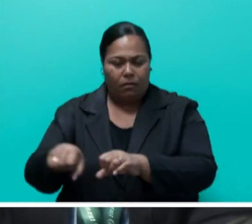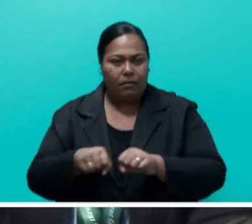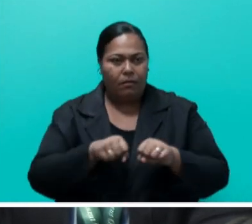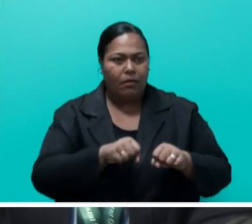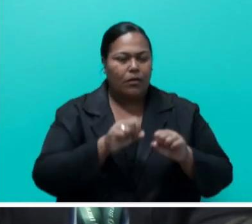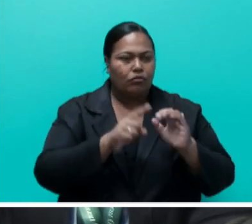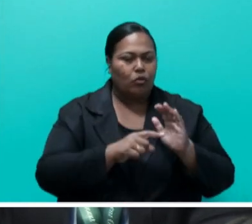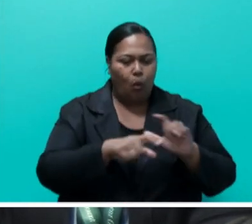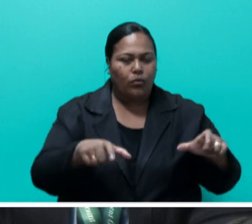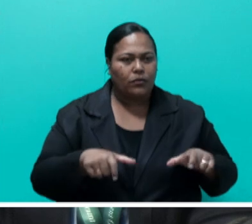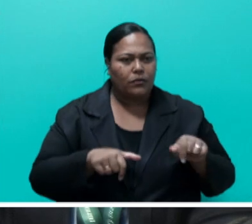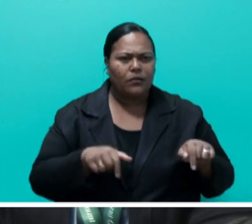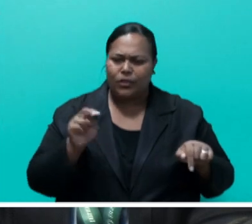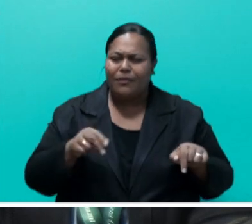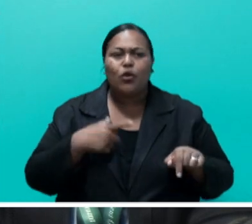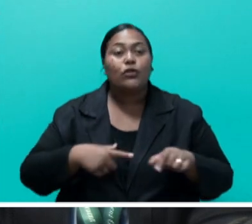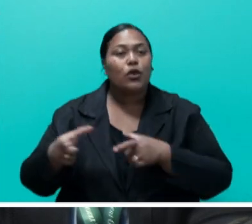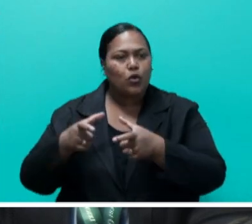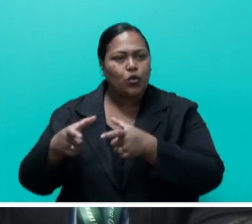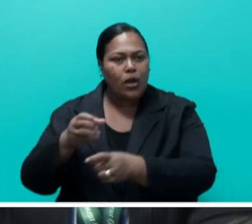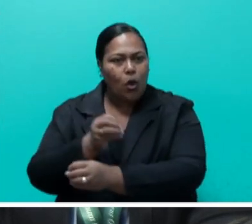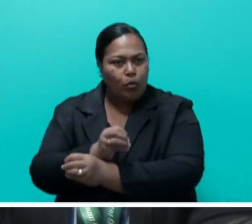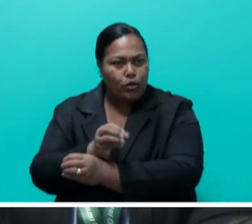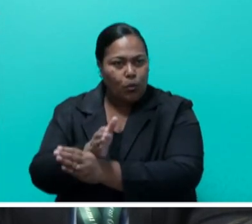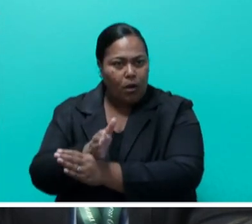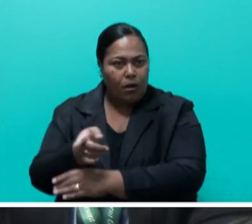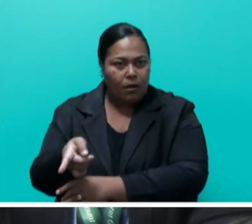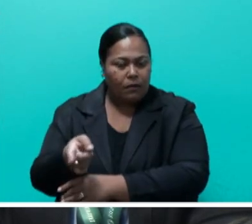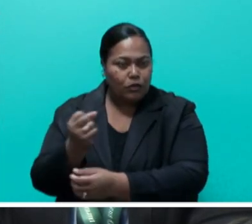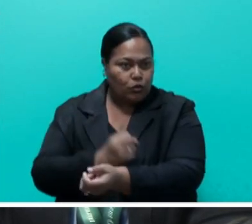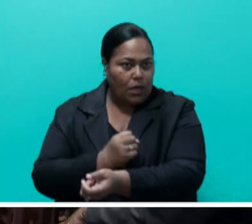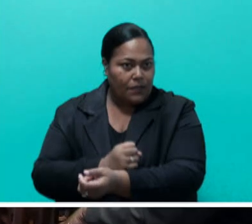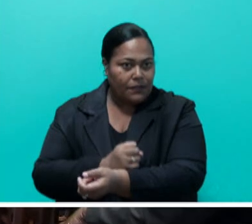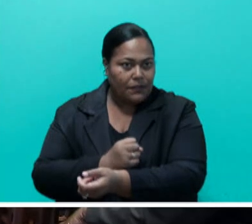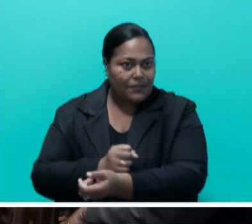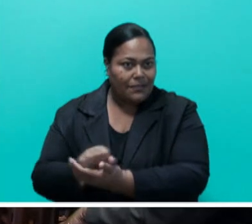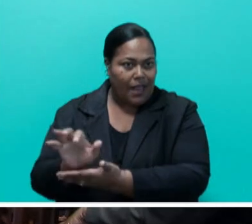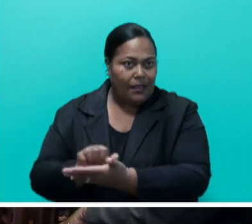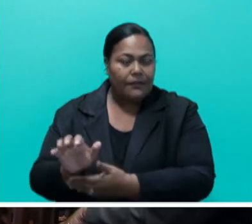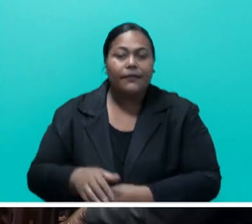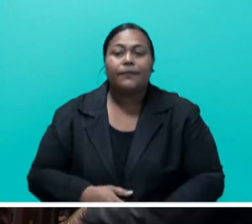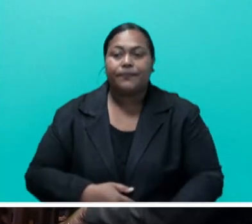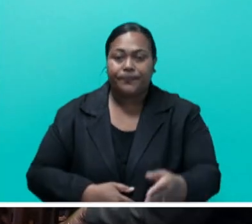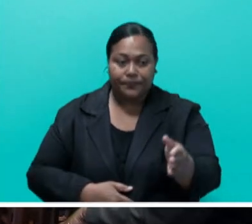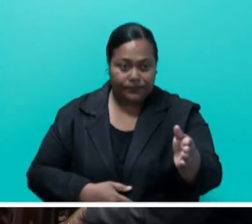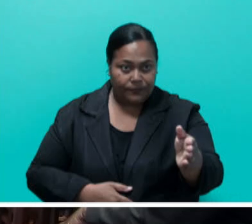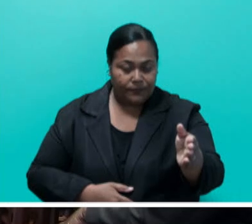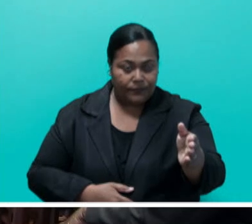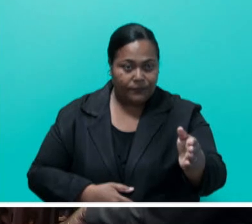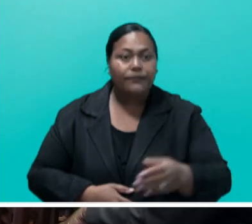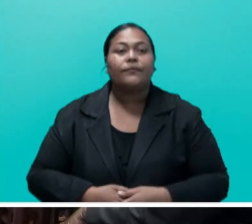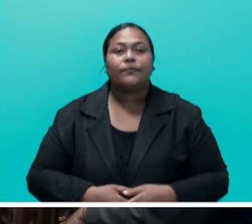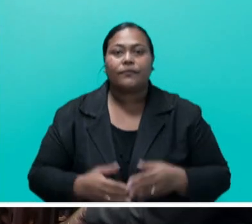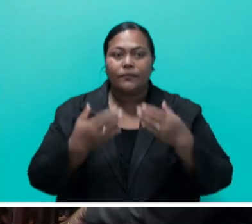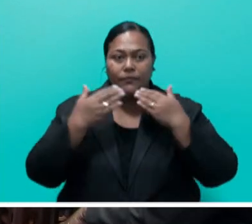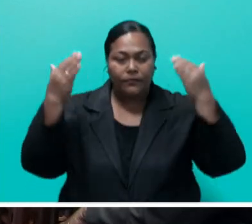are the ones that are controlling these operations here. Thank you. Thank you, sir. Yes, Honorable Nopoto. Thank you, Mr. Speaker,